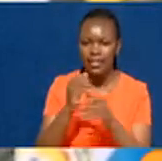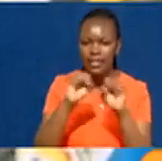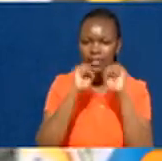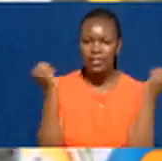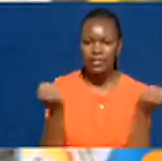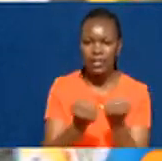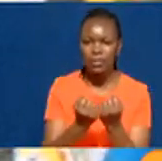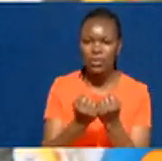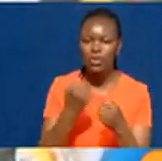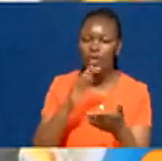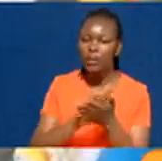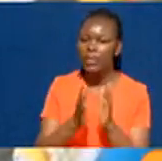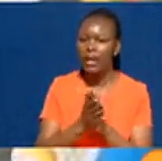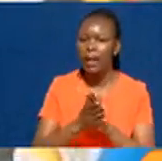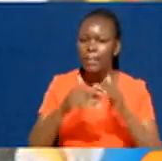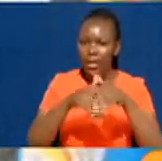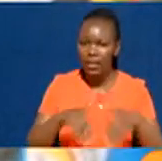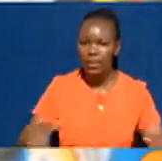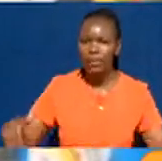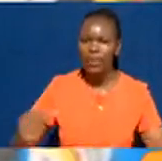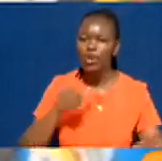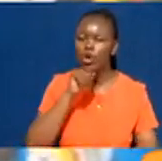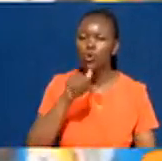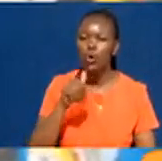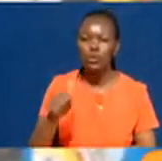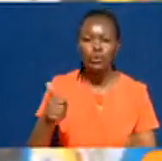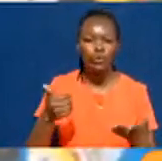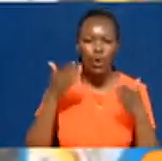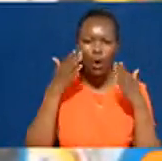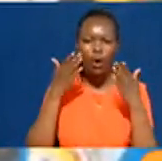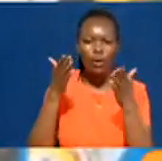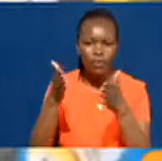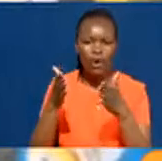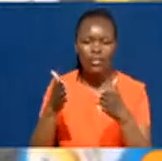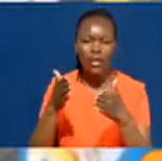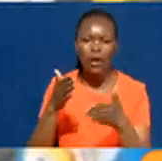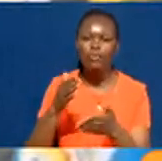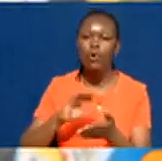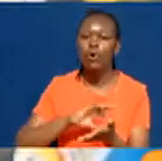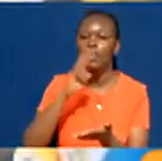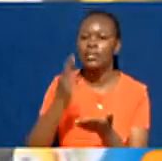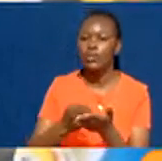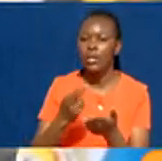again on resources from the office of the president. They will have their